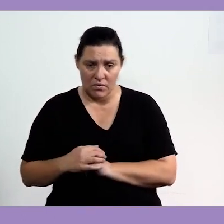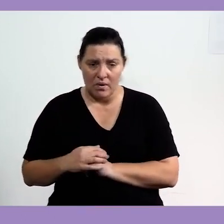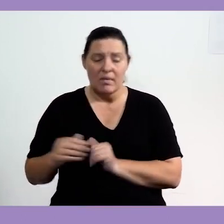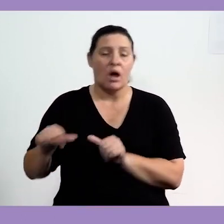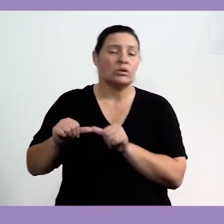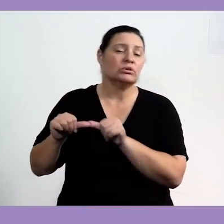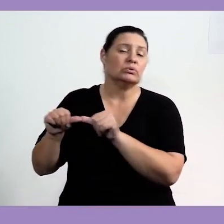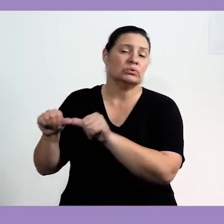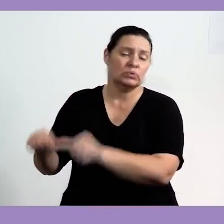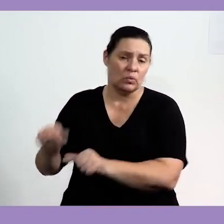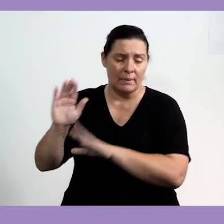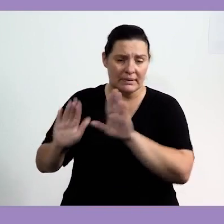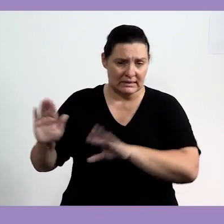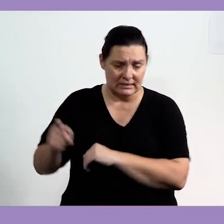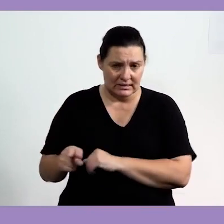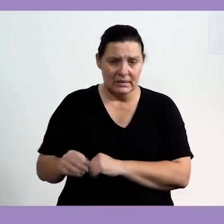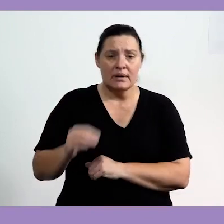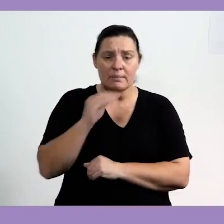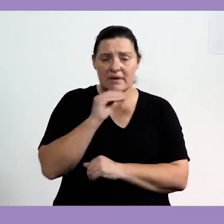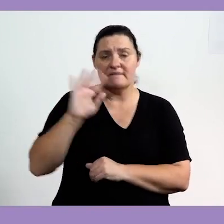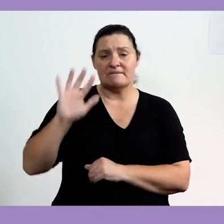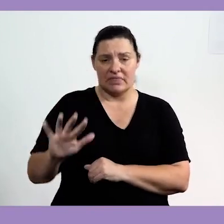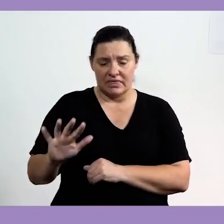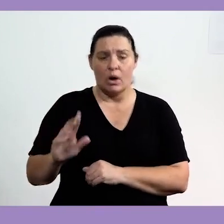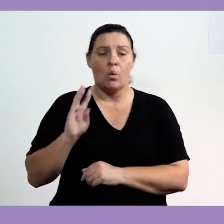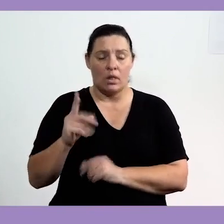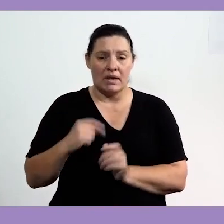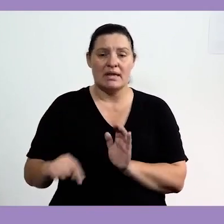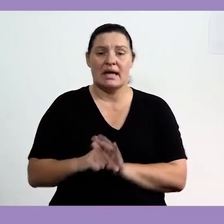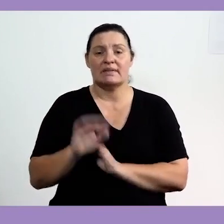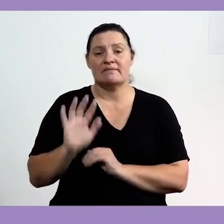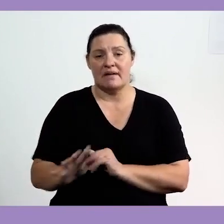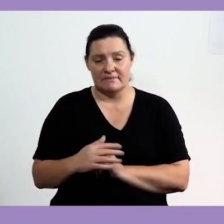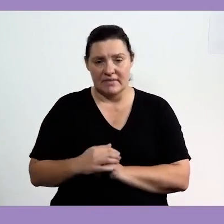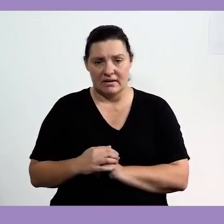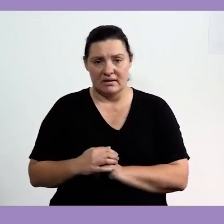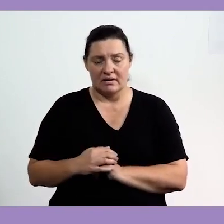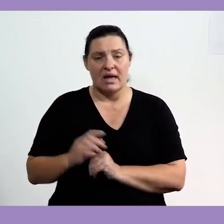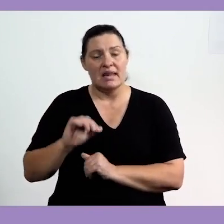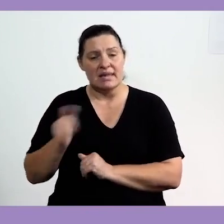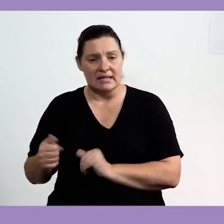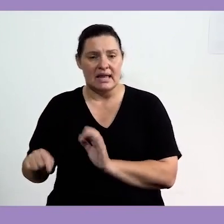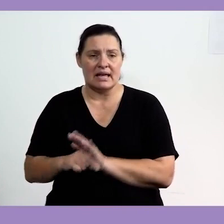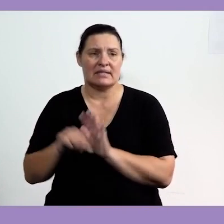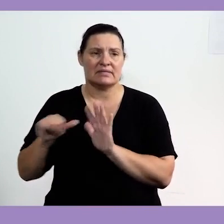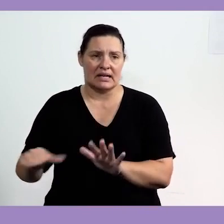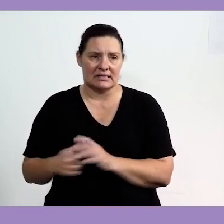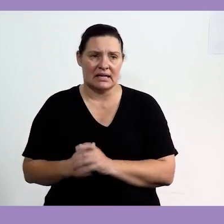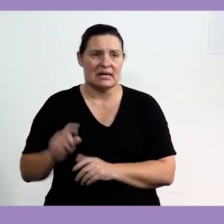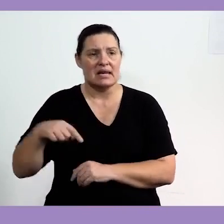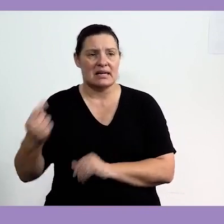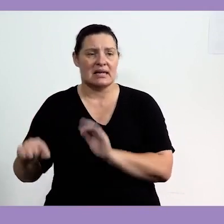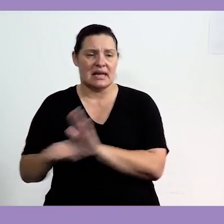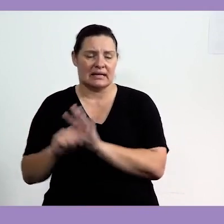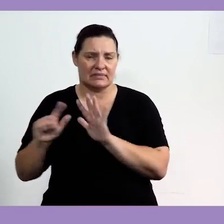4. And if I continue with this pattern, then it means that the fifth one will be a negative 5. Then the next one will be a negative